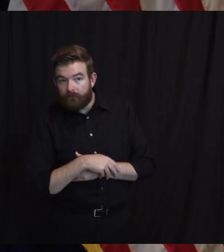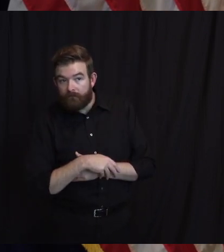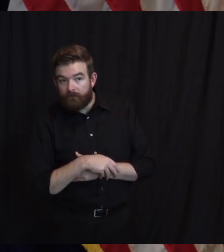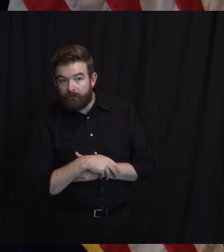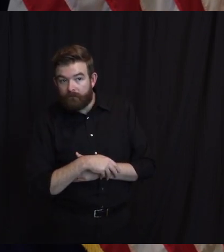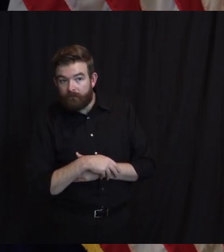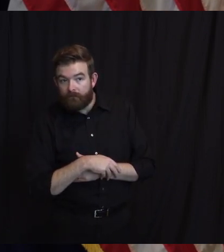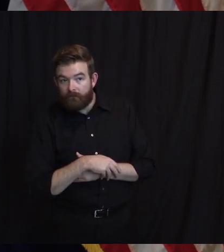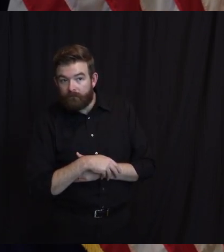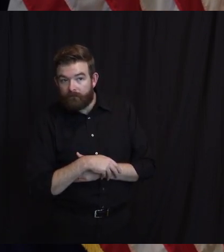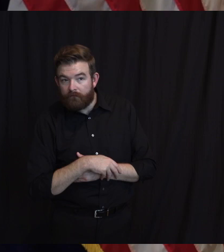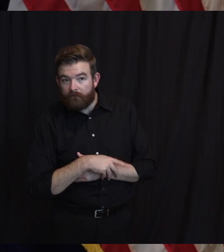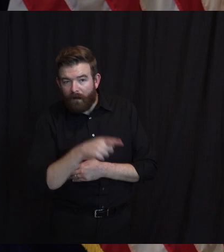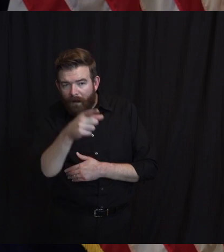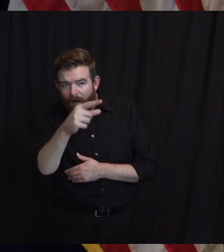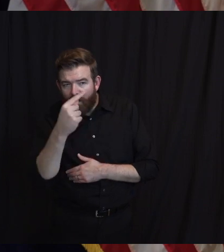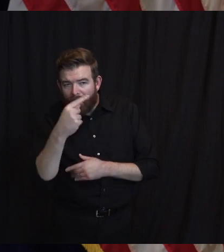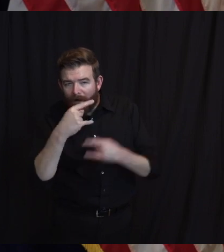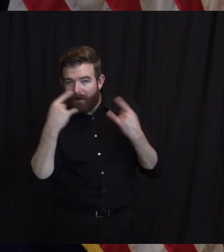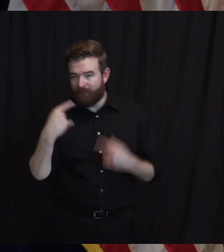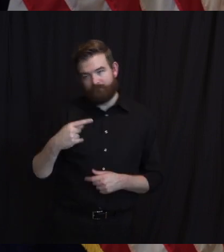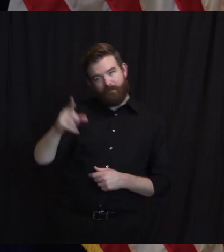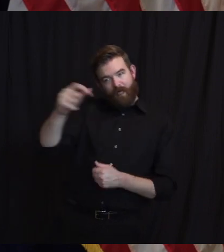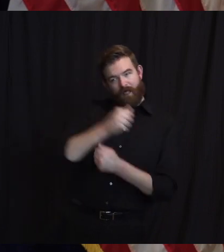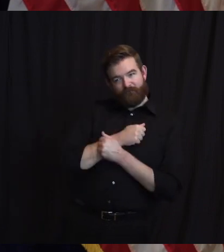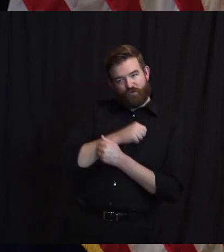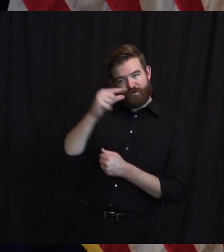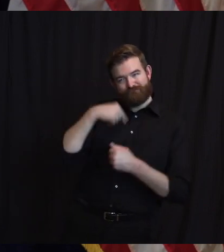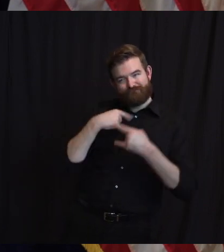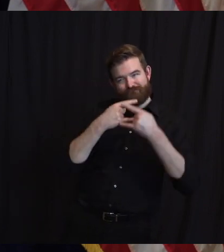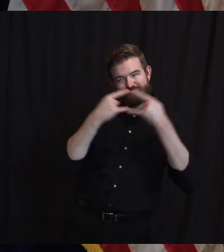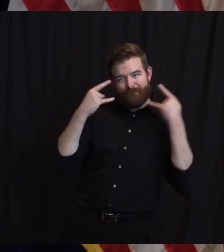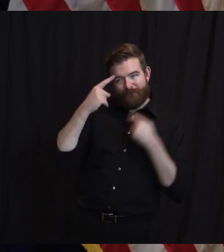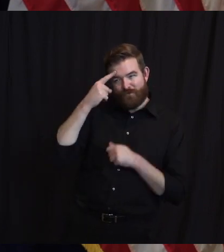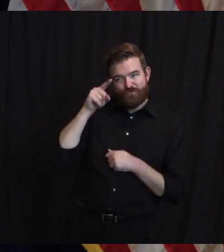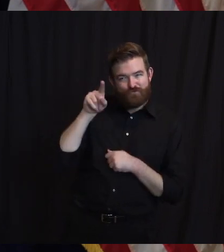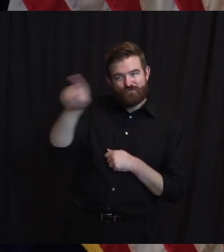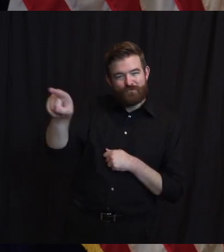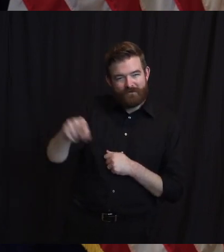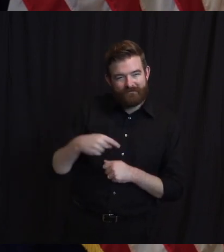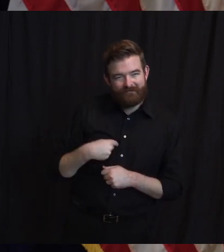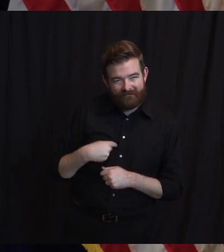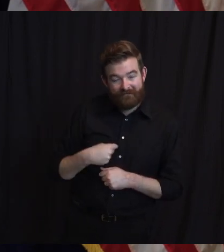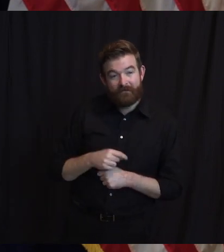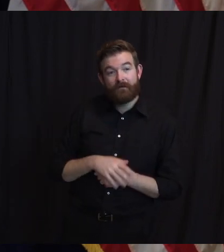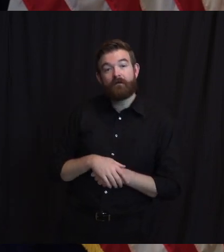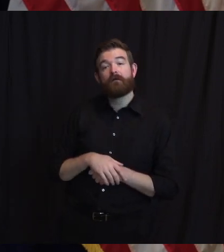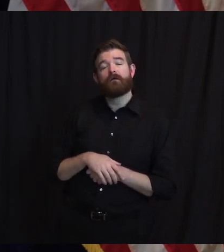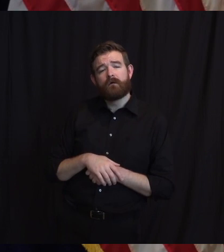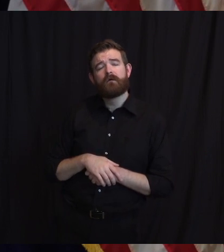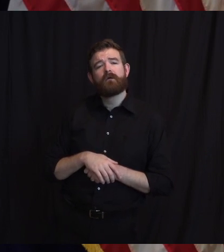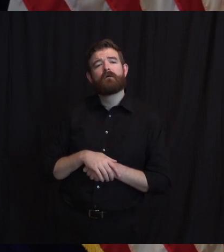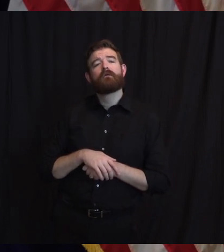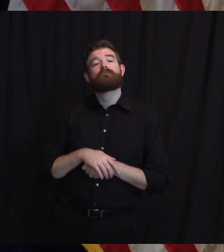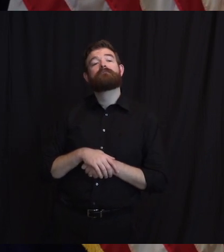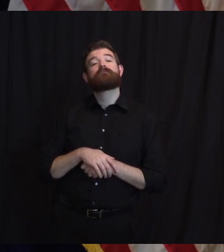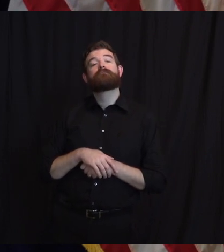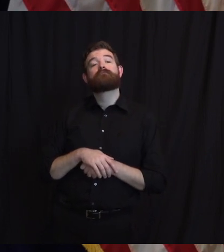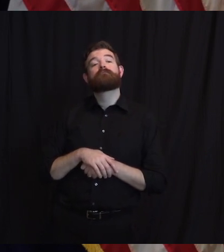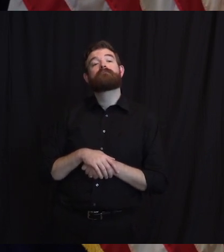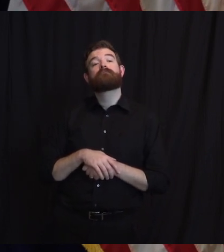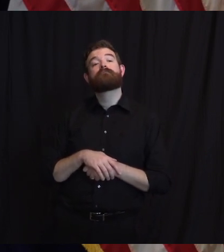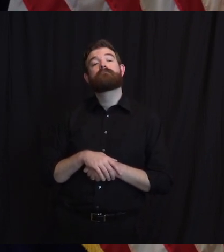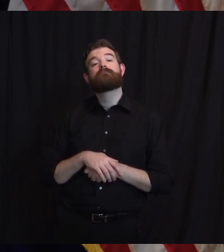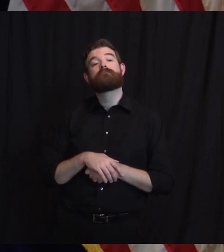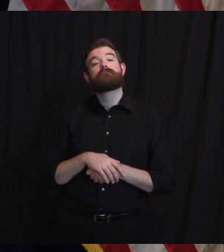I wore it. I appreciate that. Got it. Governor, you talk a lot about the importance of face coverings. You